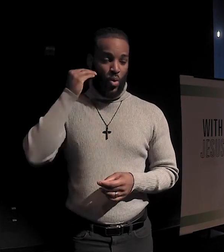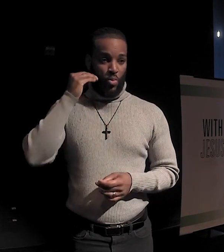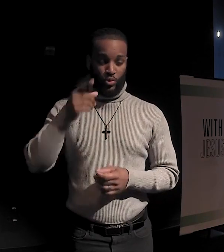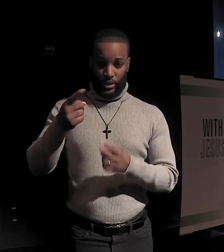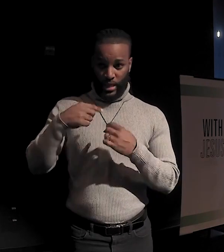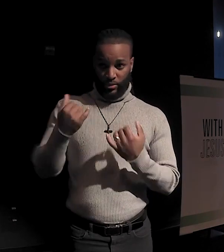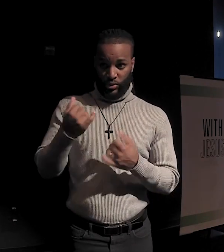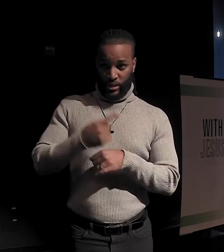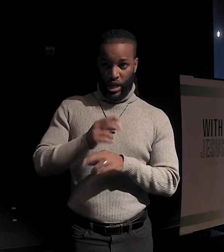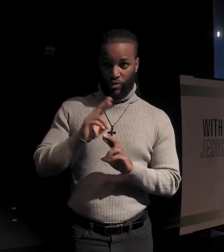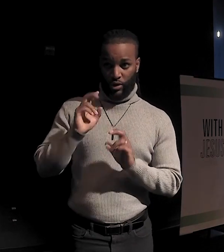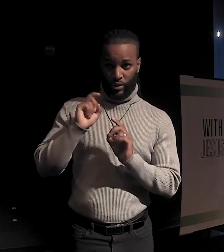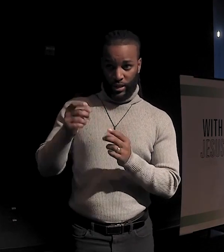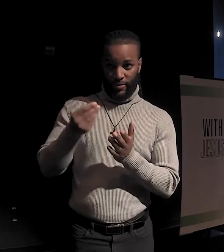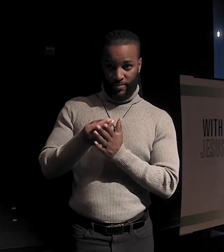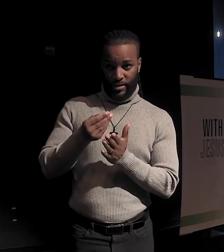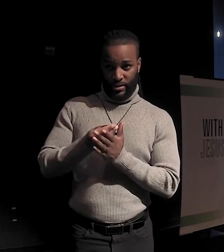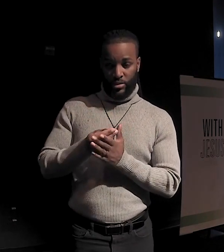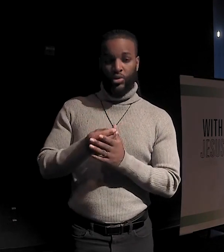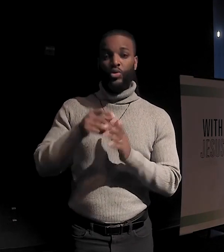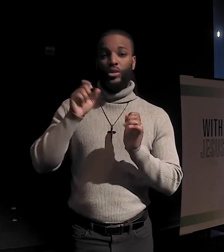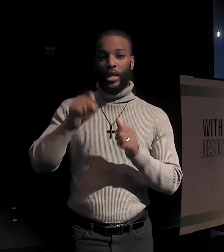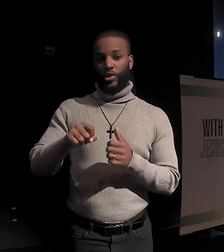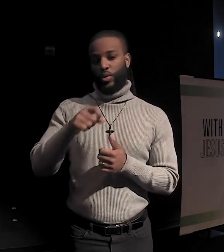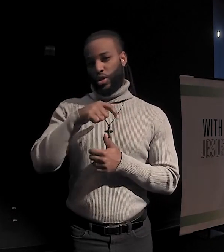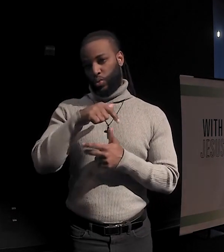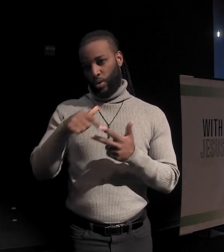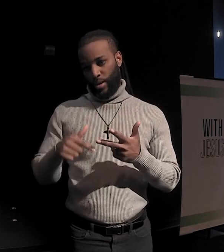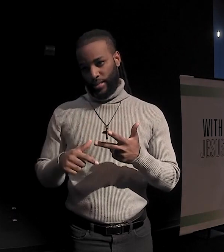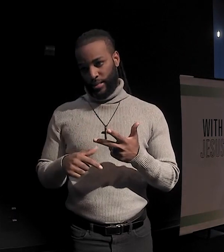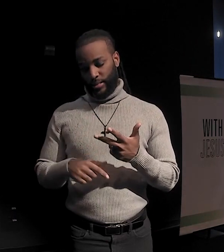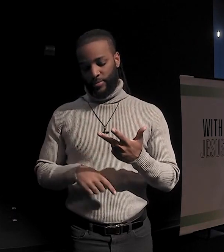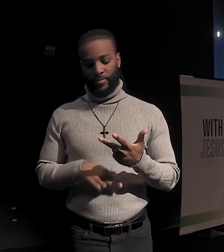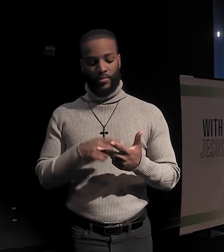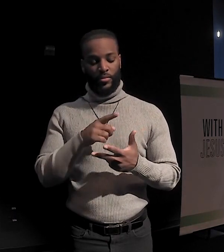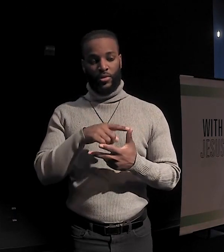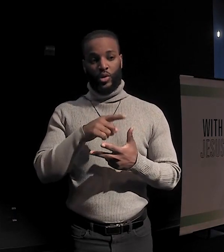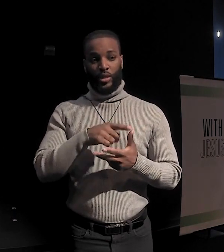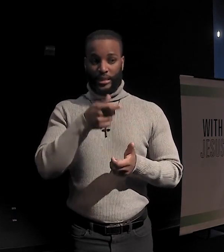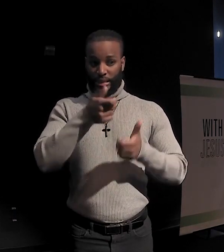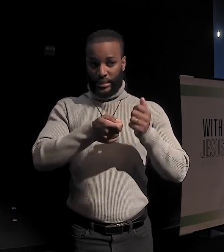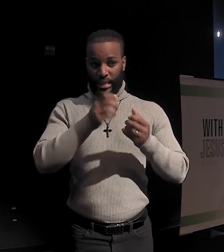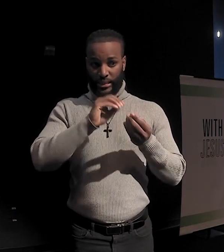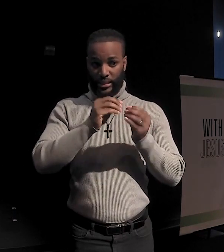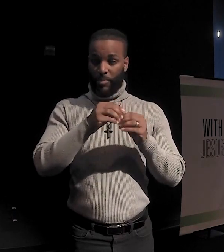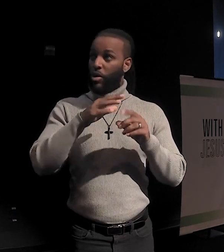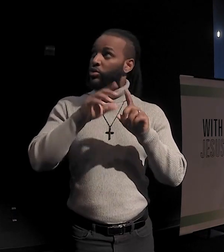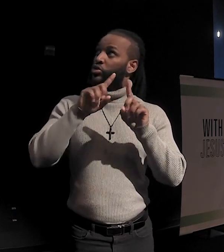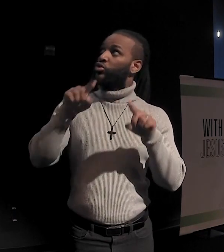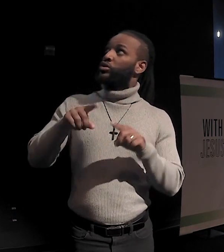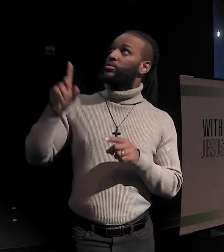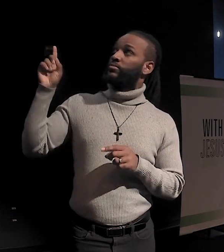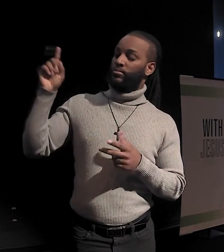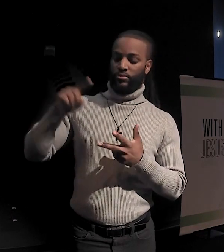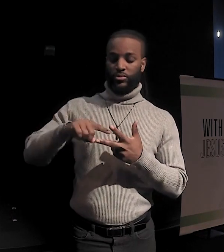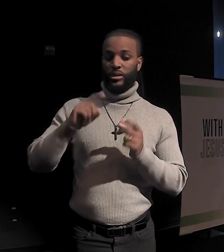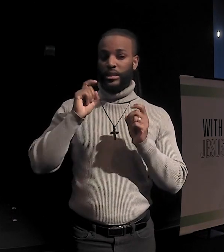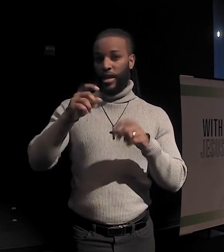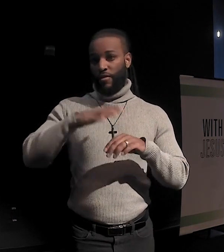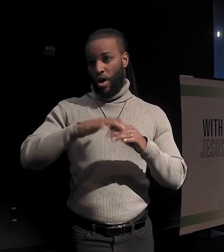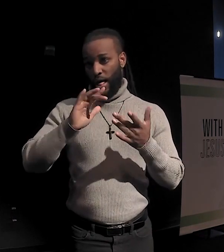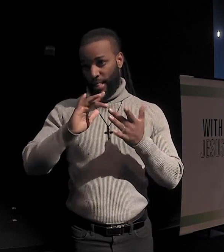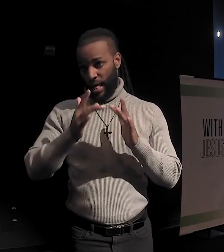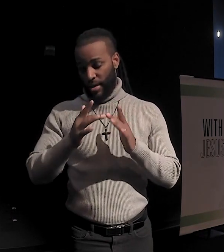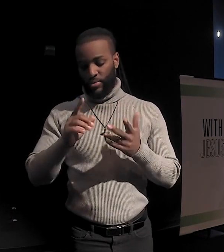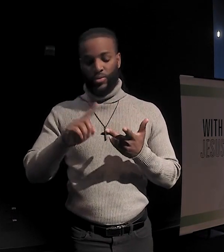came today prepared to give, you can do that one of three ways. You can text the number on the screen, you can give online,